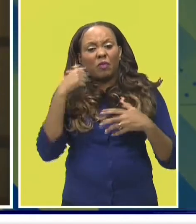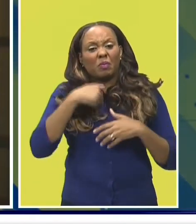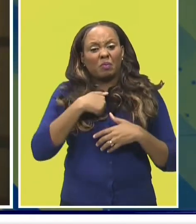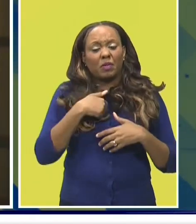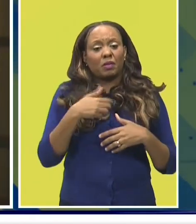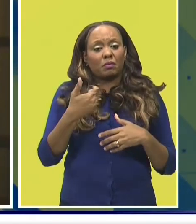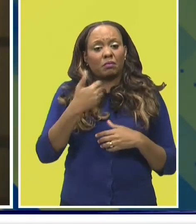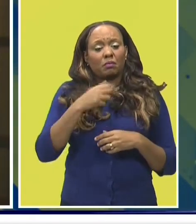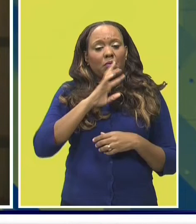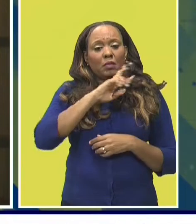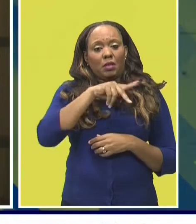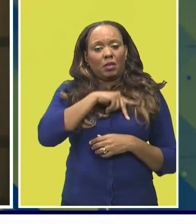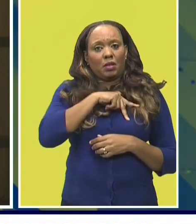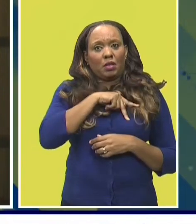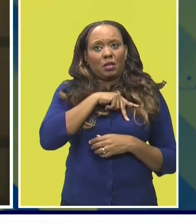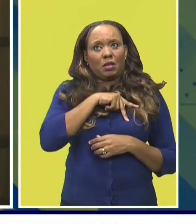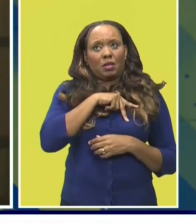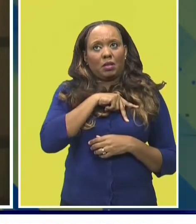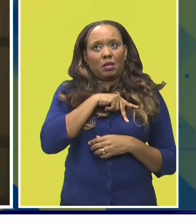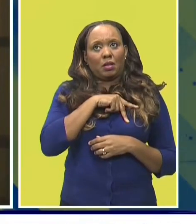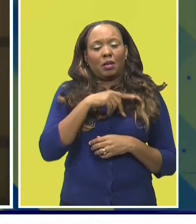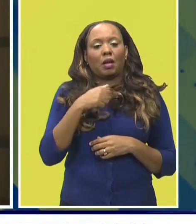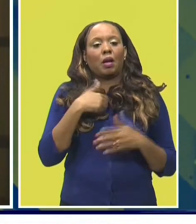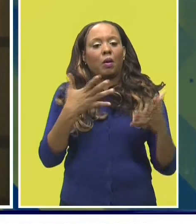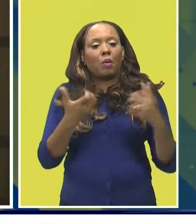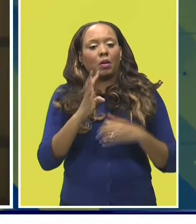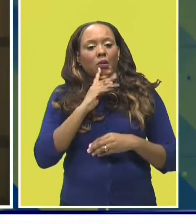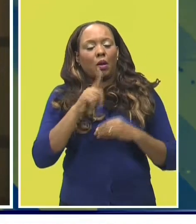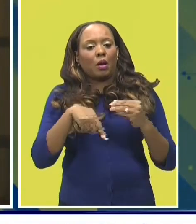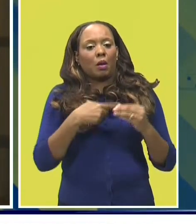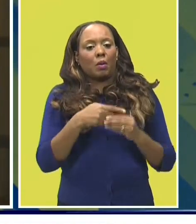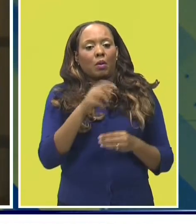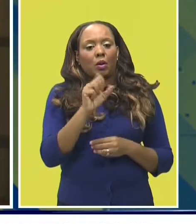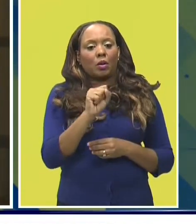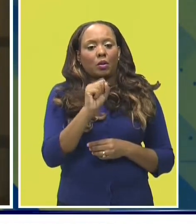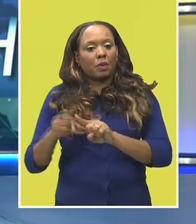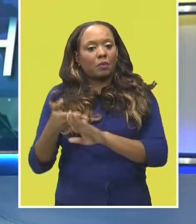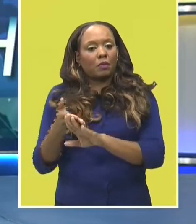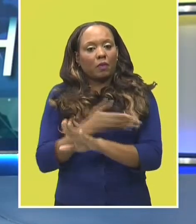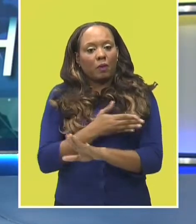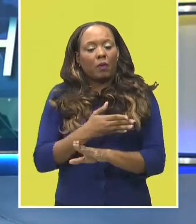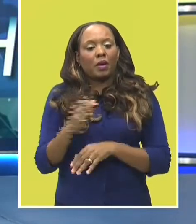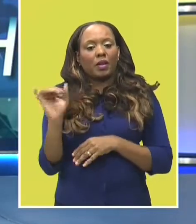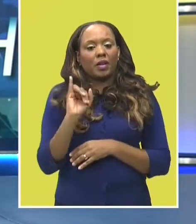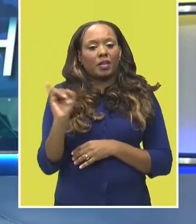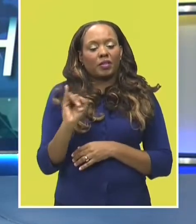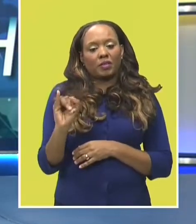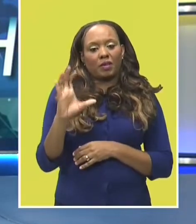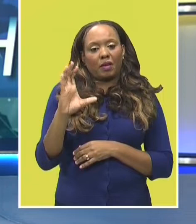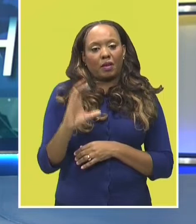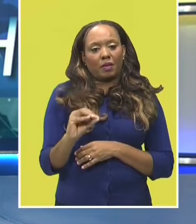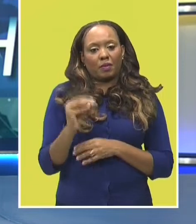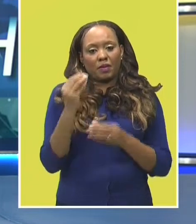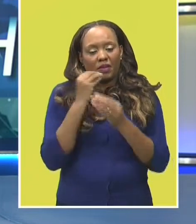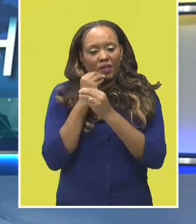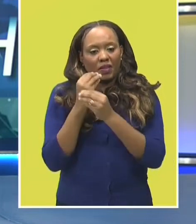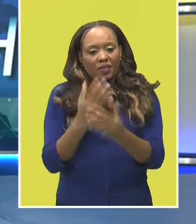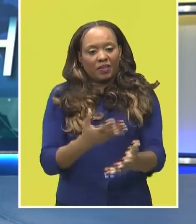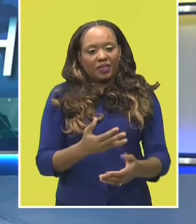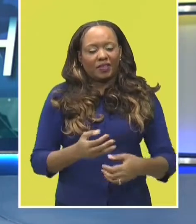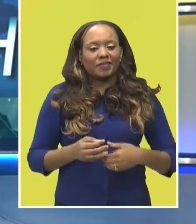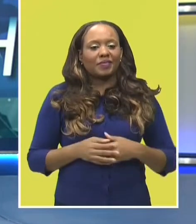personally, it would definitely be scoliosis. I'm given the opportunity to work on that platform. Here is that tip from Cooperators